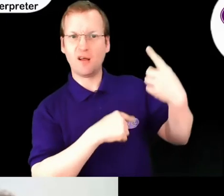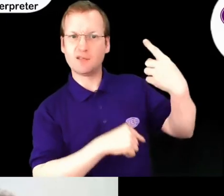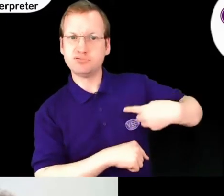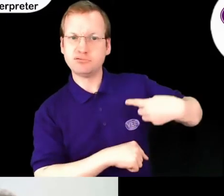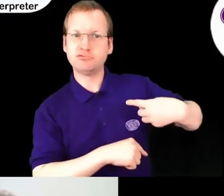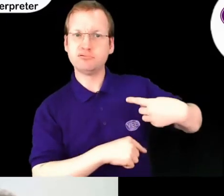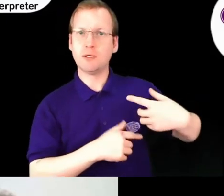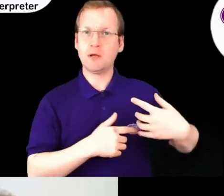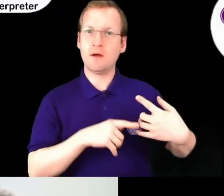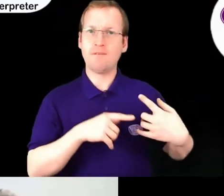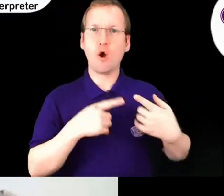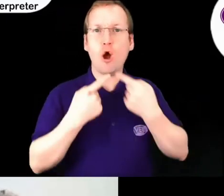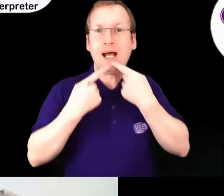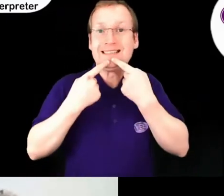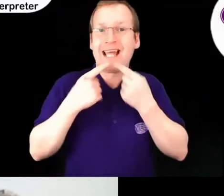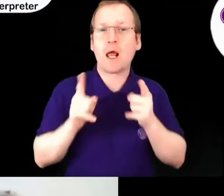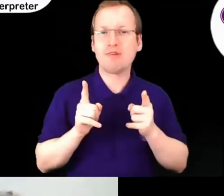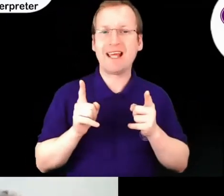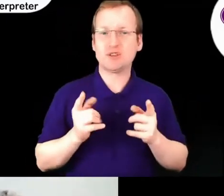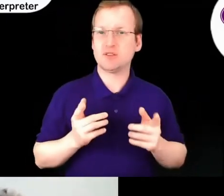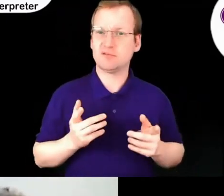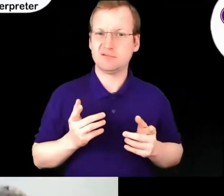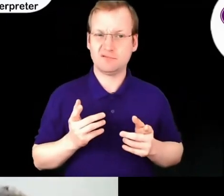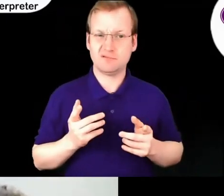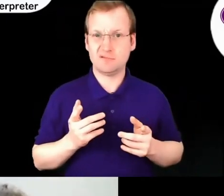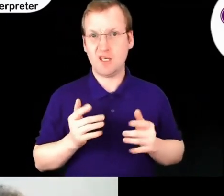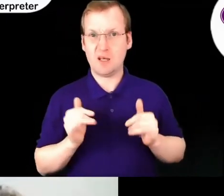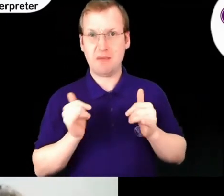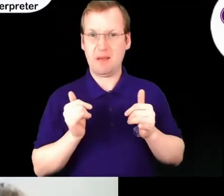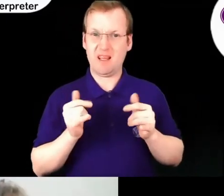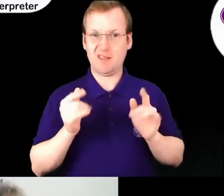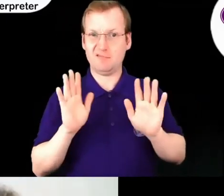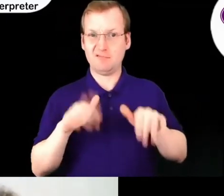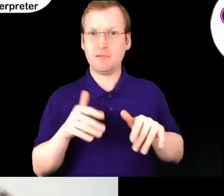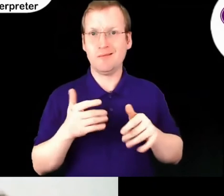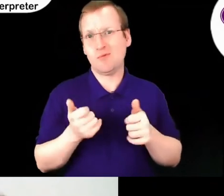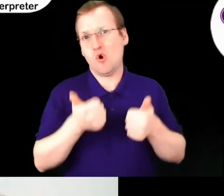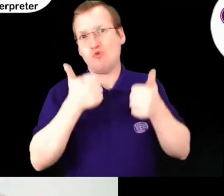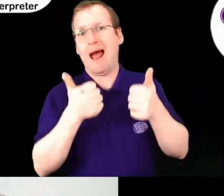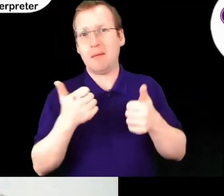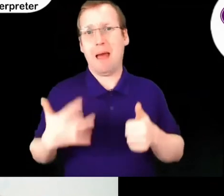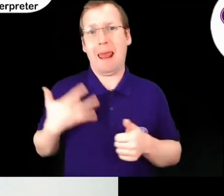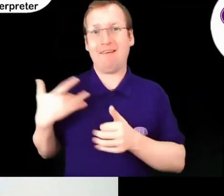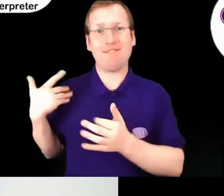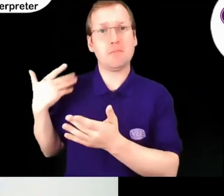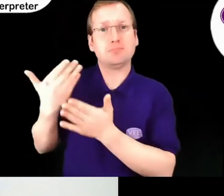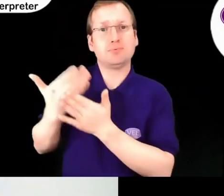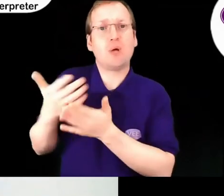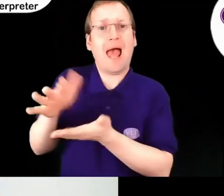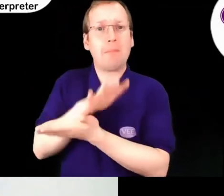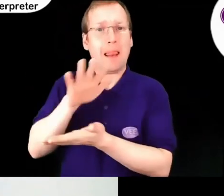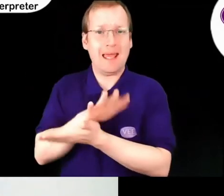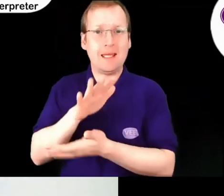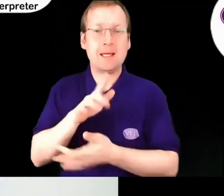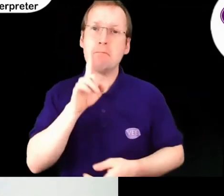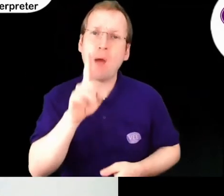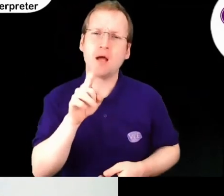this declaration in public, then, you know, perhaps that was okay. I could live my life quite happily. But what sprung it